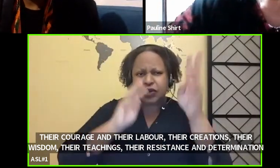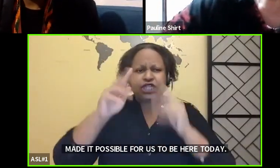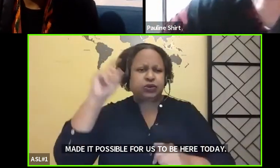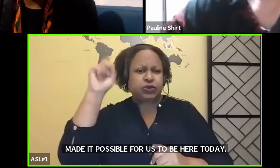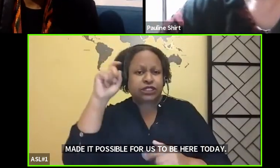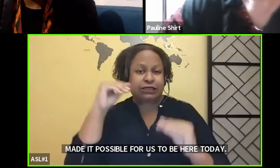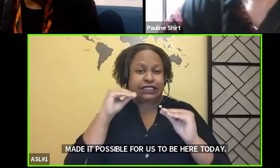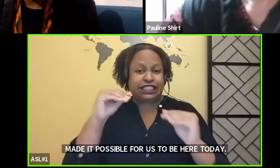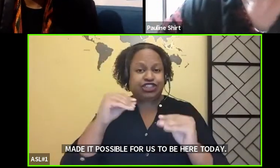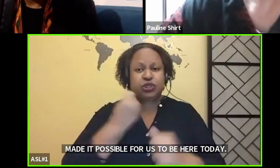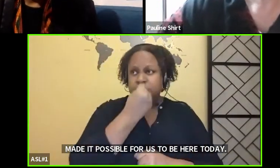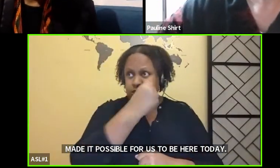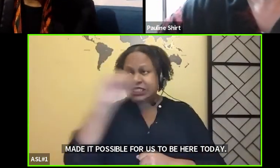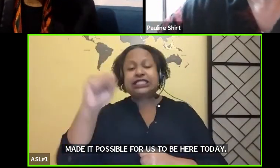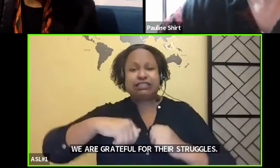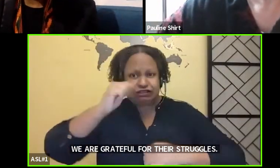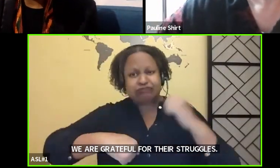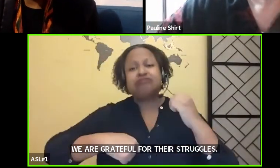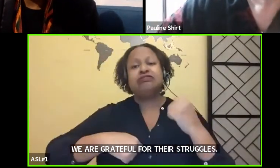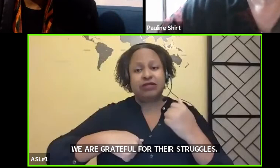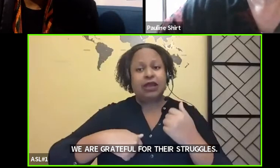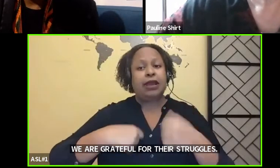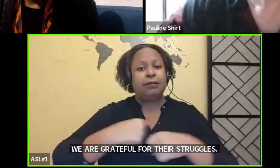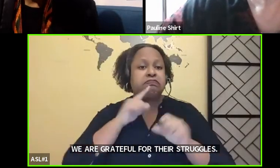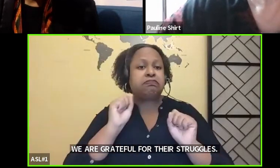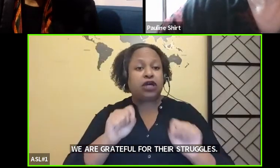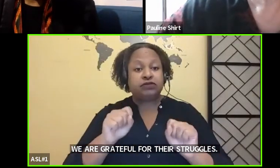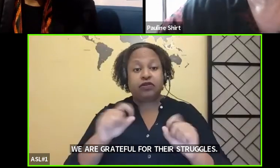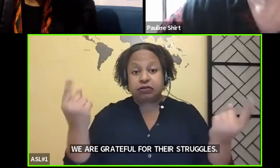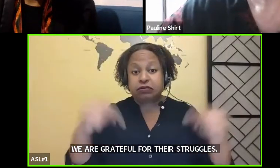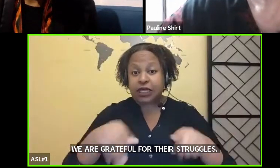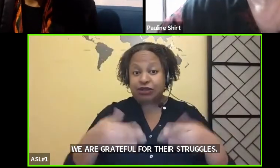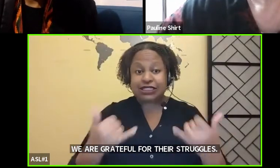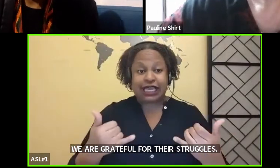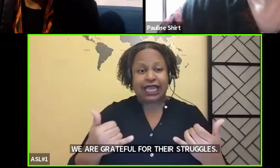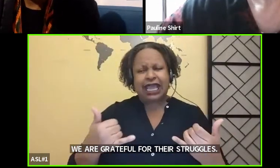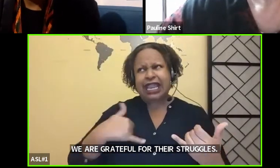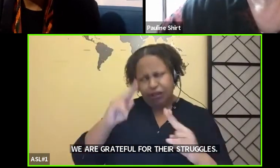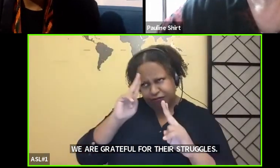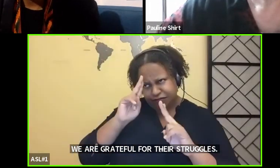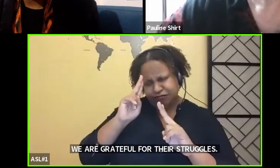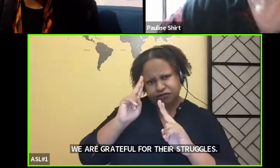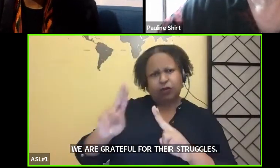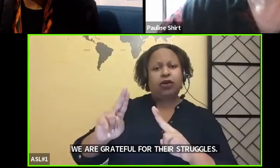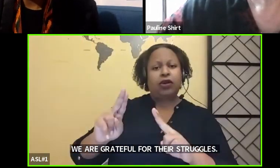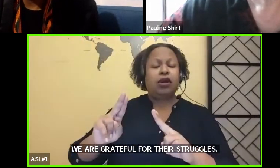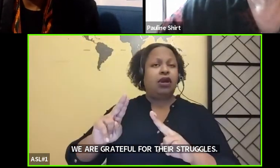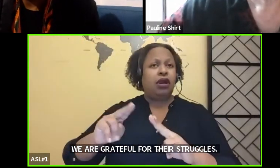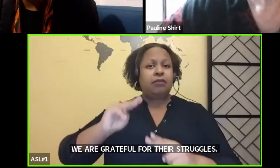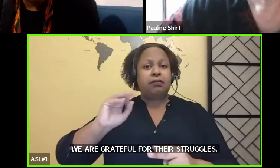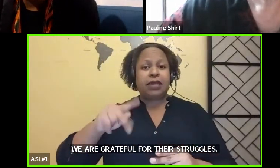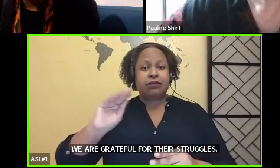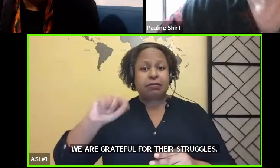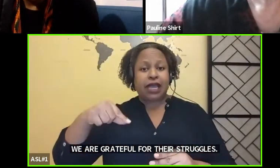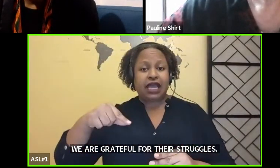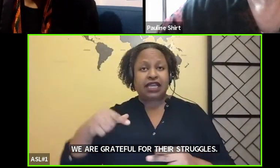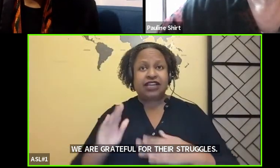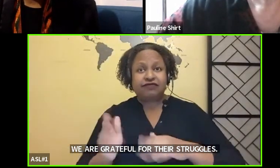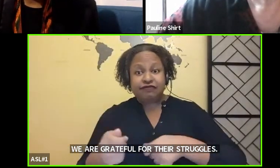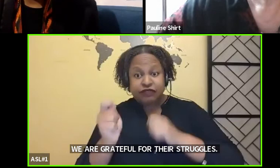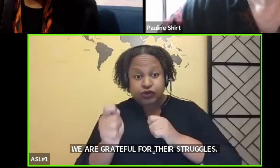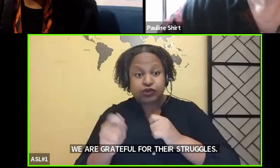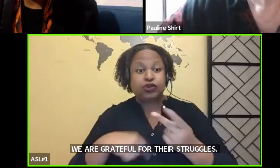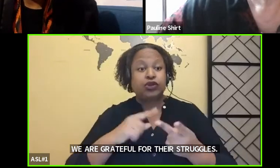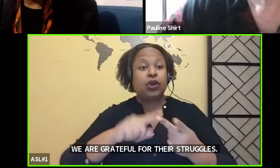are also thinking tonight about the Mi'kmaq fishers. On our hearts and minds are the Wet'suwet'en land defenders,